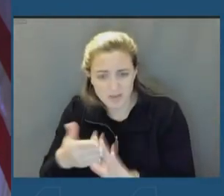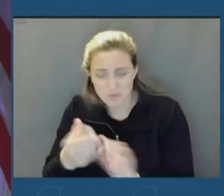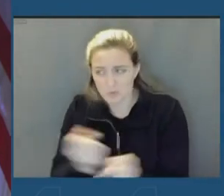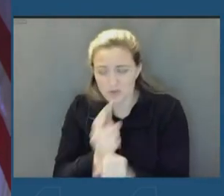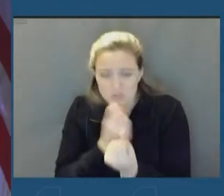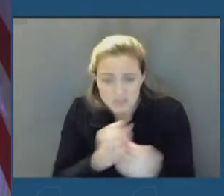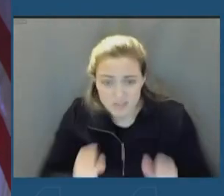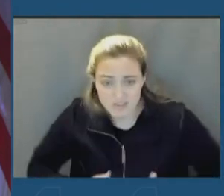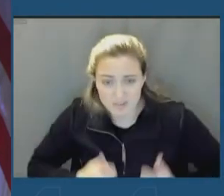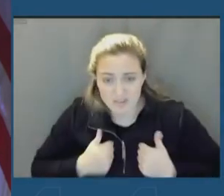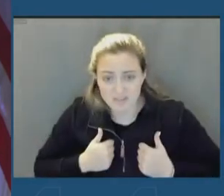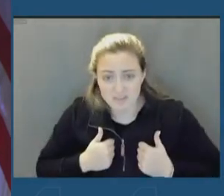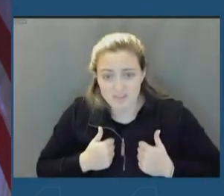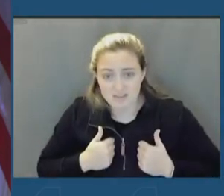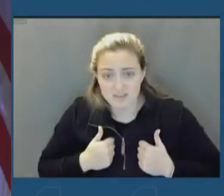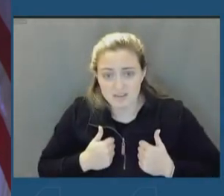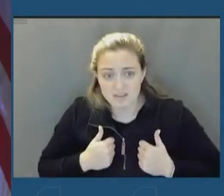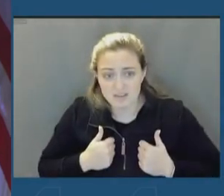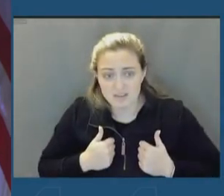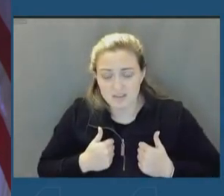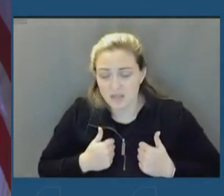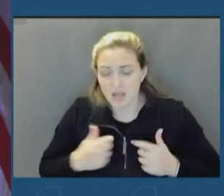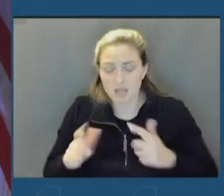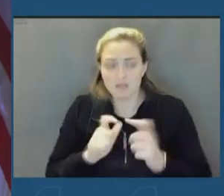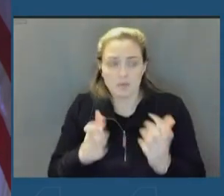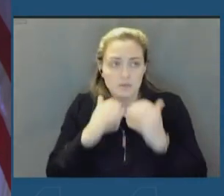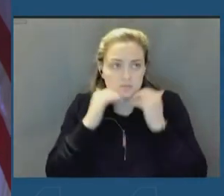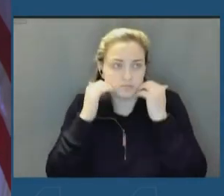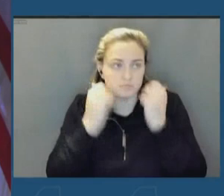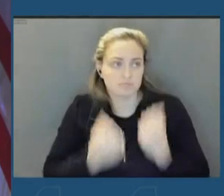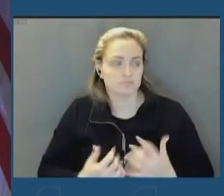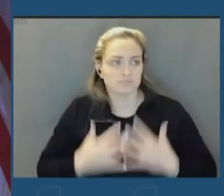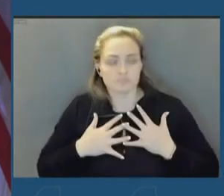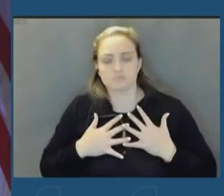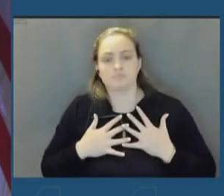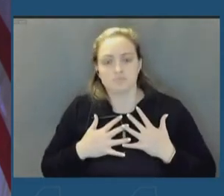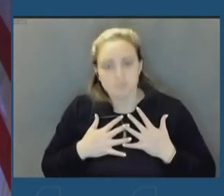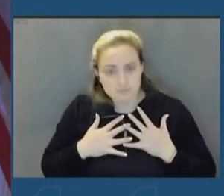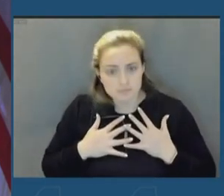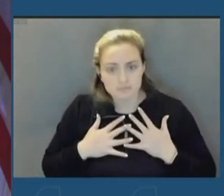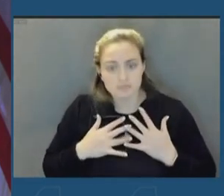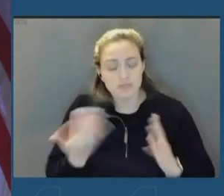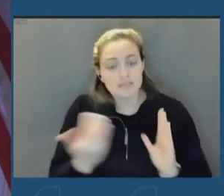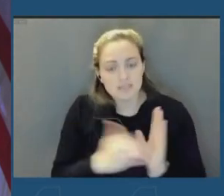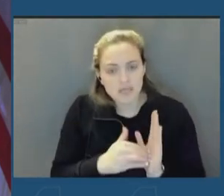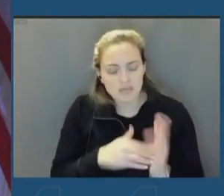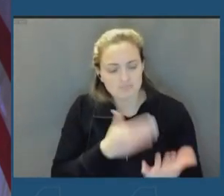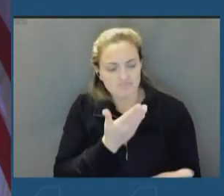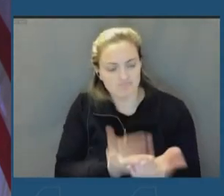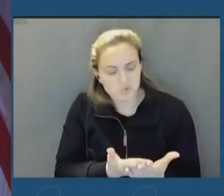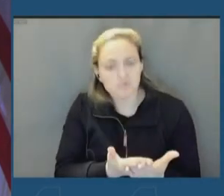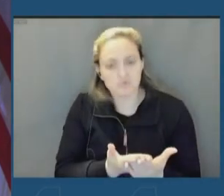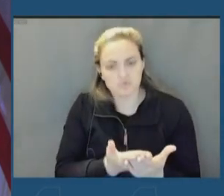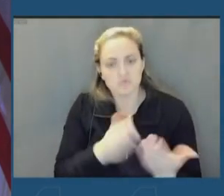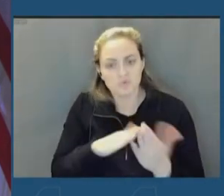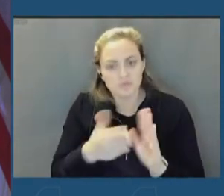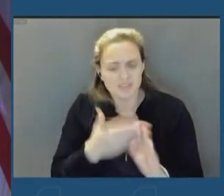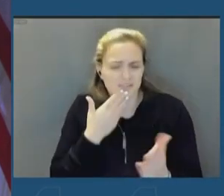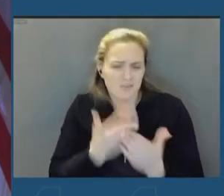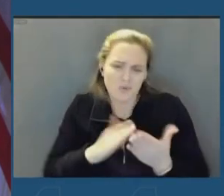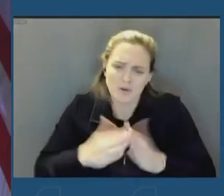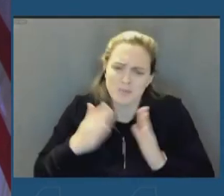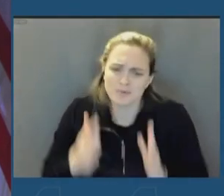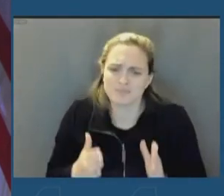lives. And it brought the biggest smile to my face, because it once again proved we are the City of Good Neighbors, we